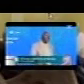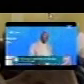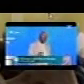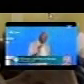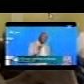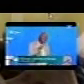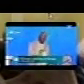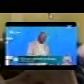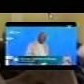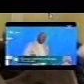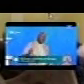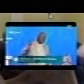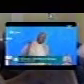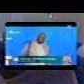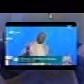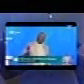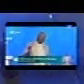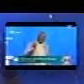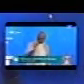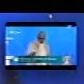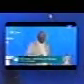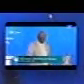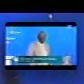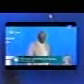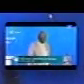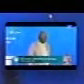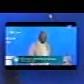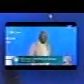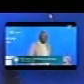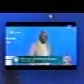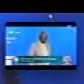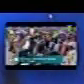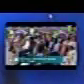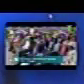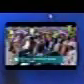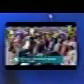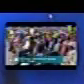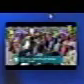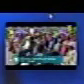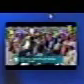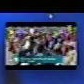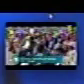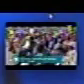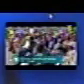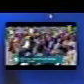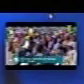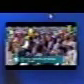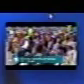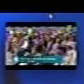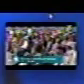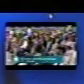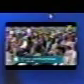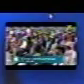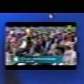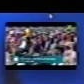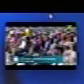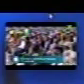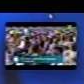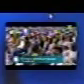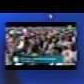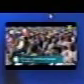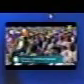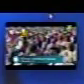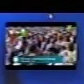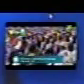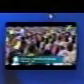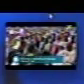deceit, malignity, whisperers. And you think that such people never go to a place of worship? Yes,